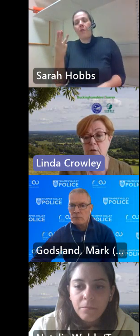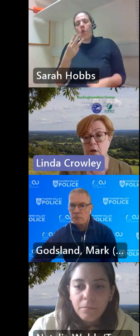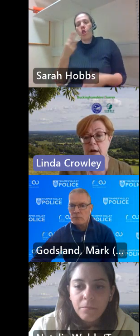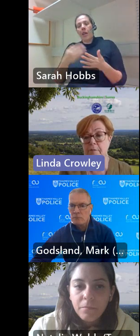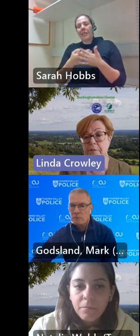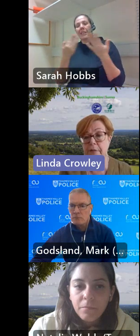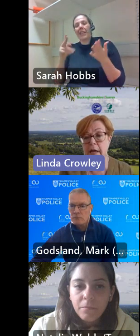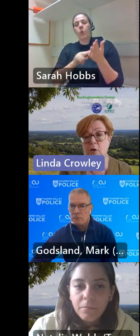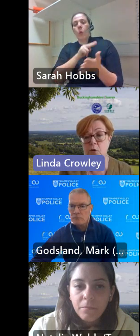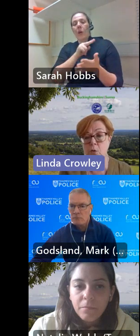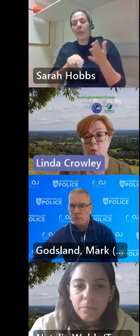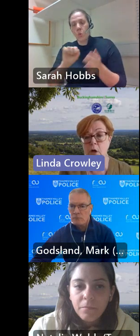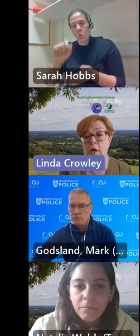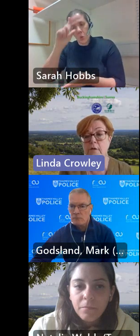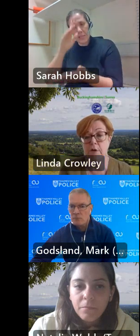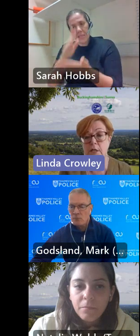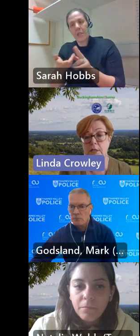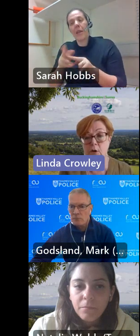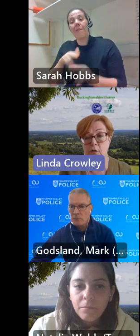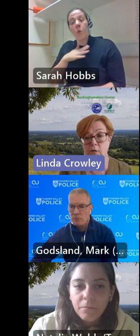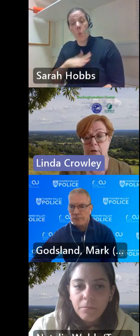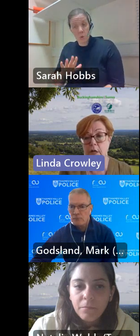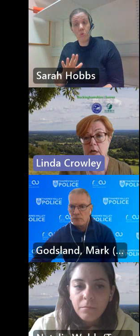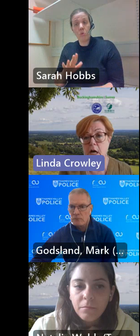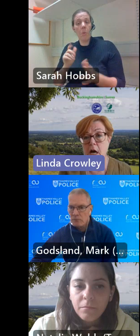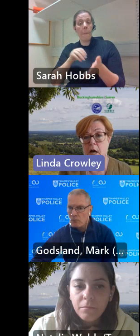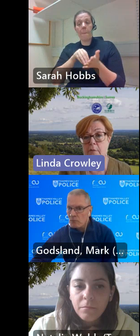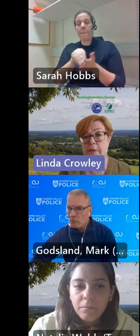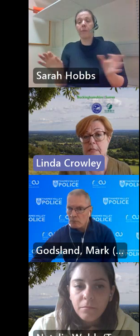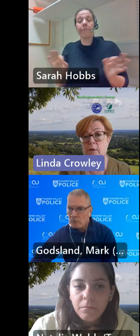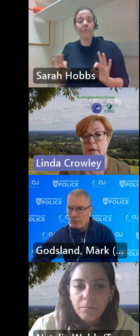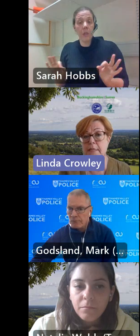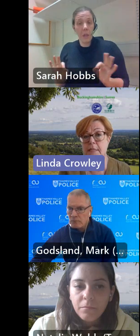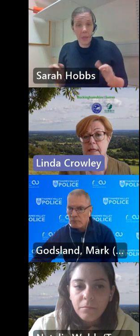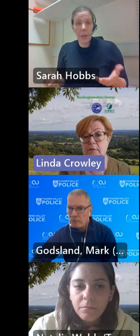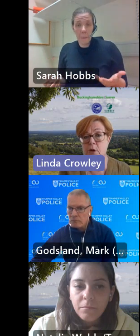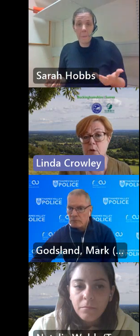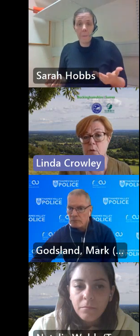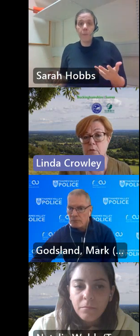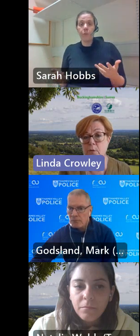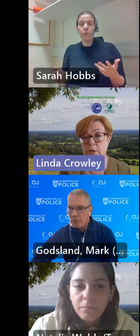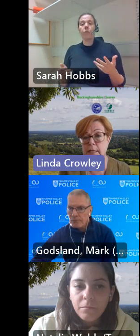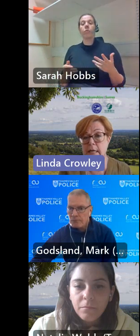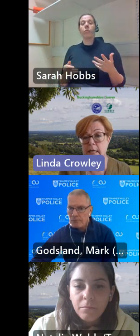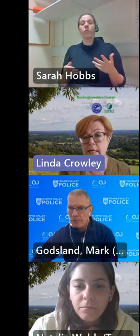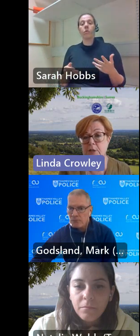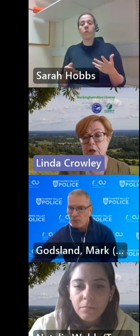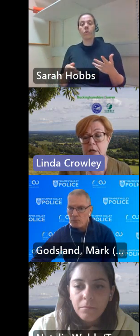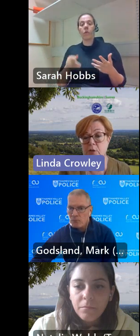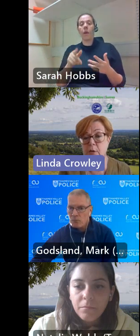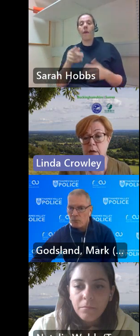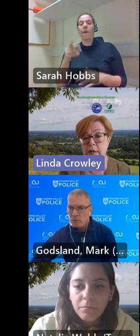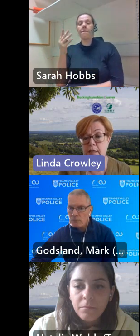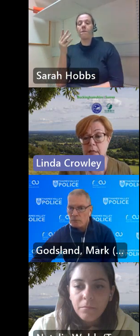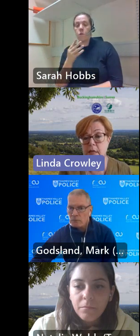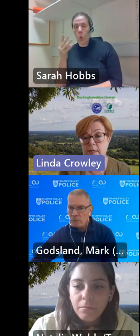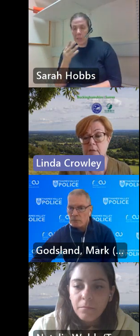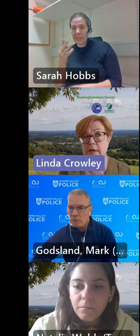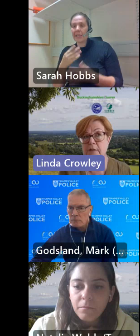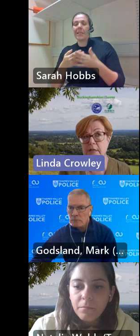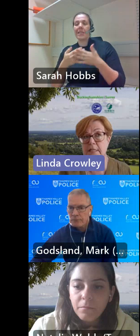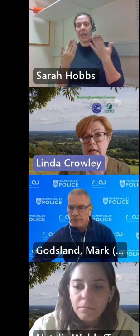to that call first off. So it's to give you 14 days to change your